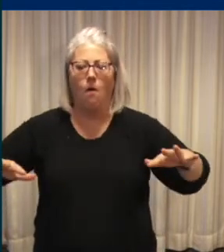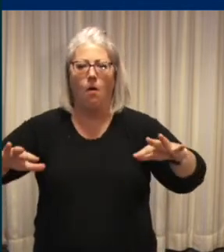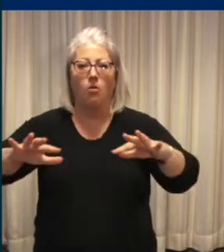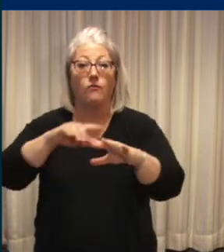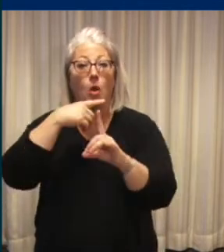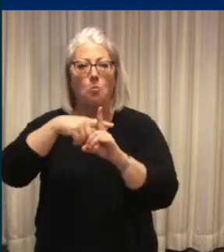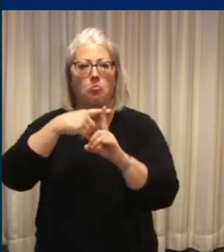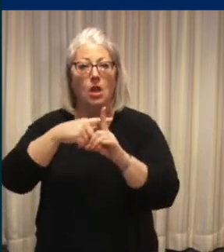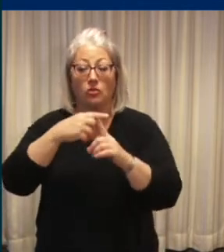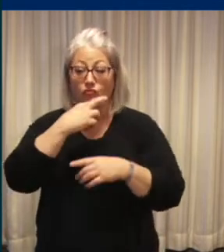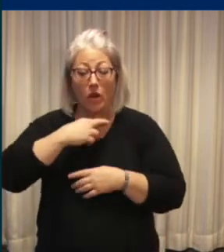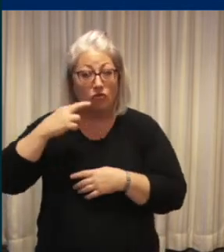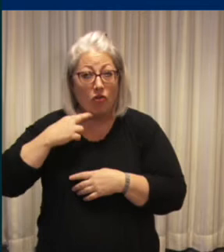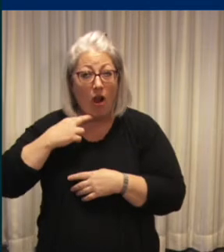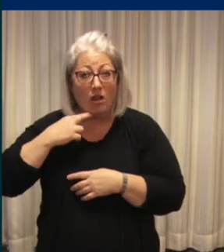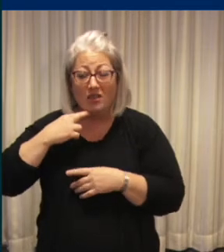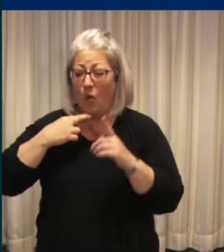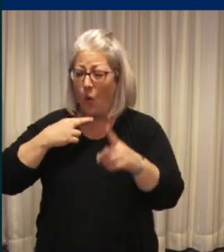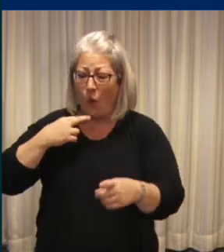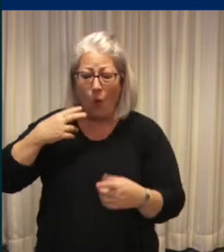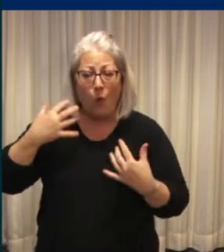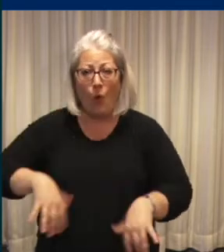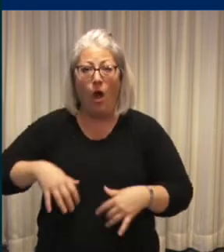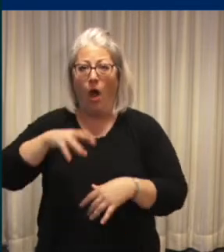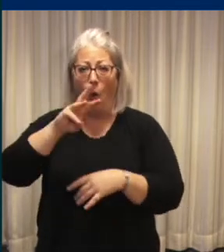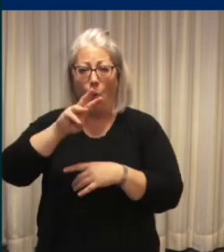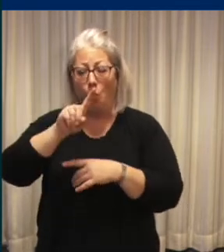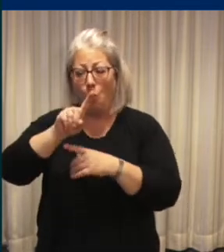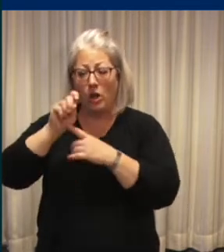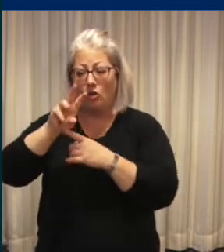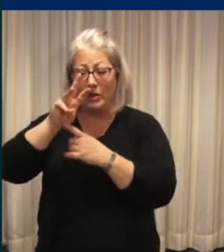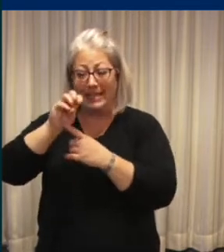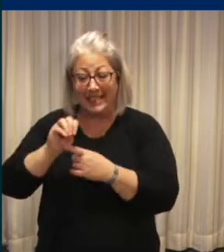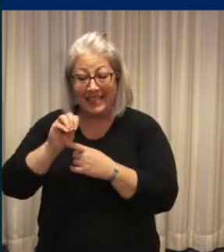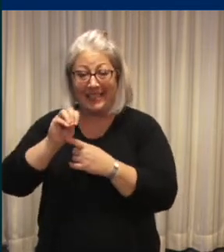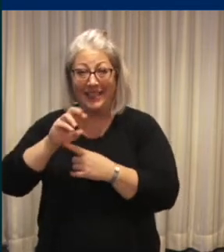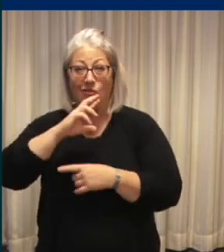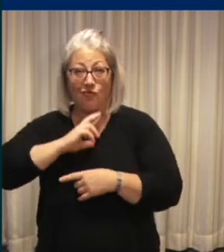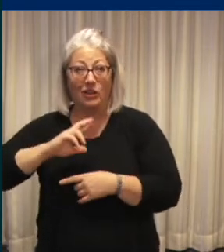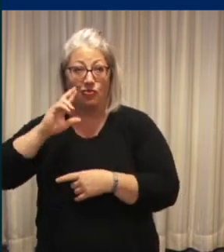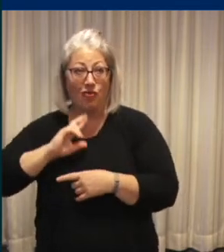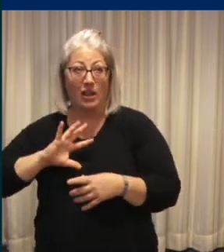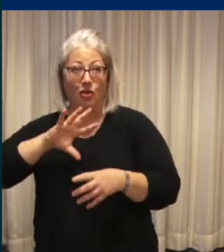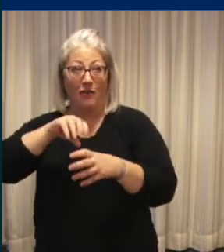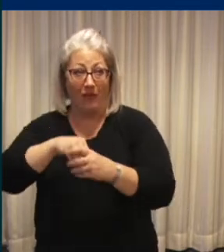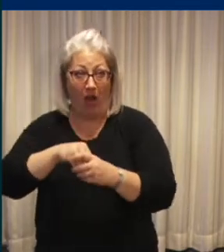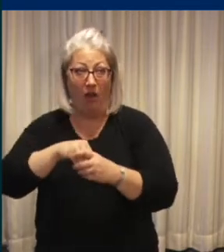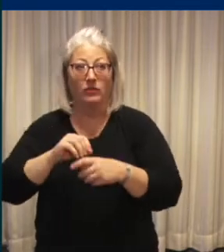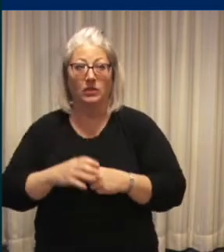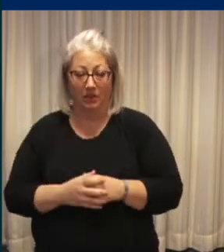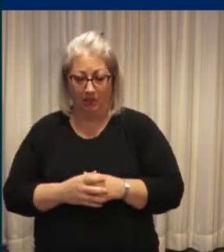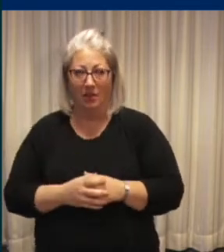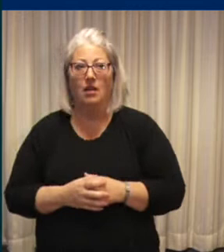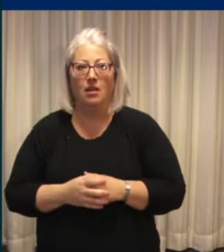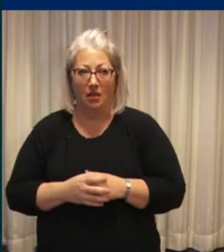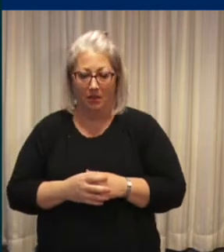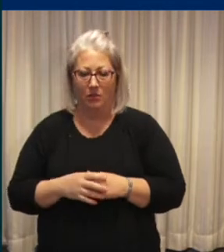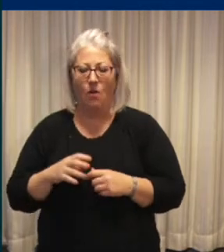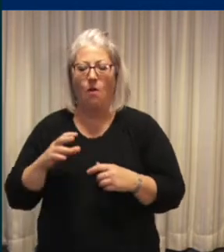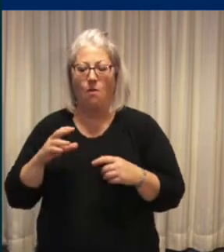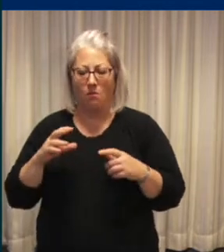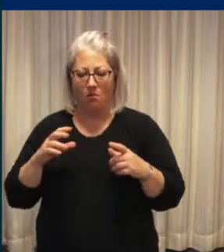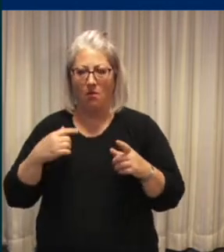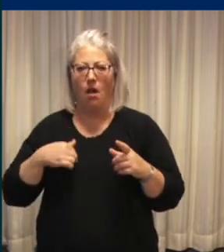restaurants have signed up. I want to specifically thank, I was up in Woodstock last week with one of the volunteer teams, it was Supervisor Bill